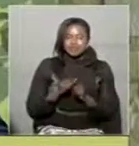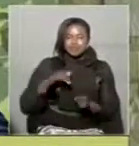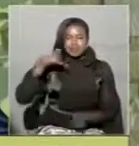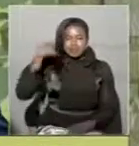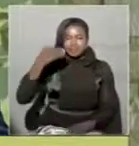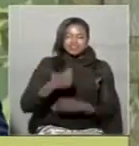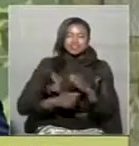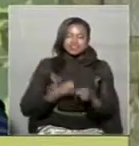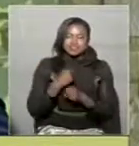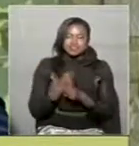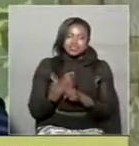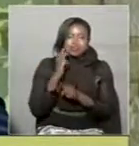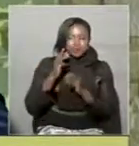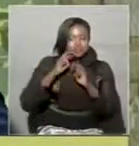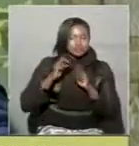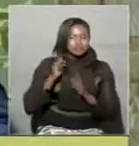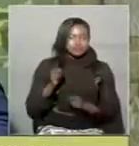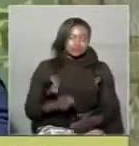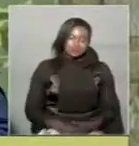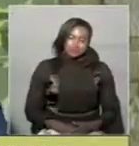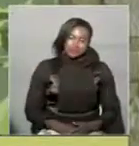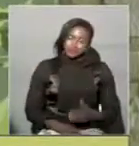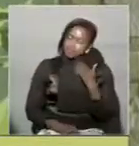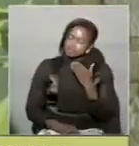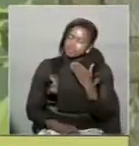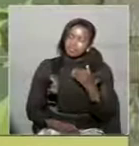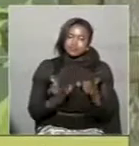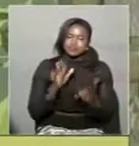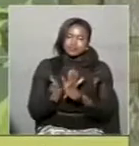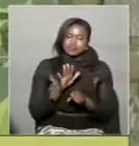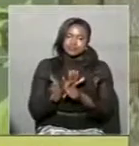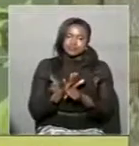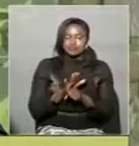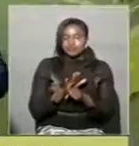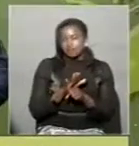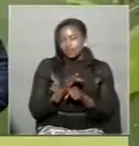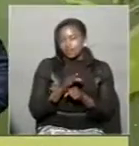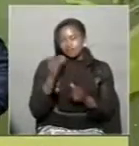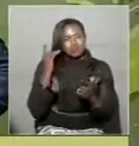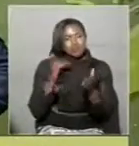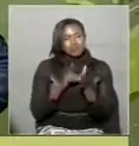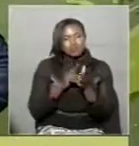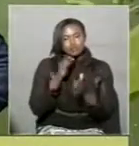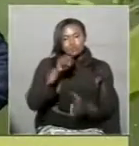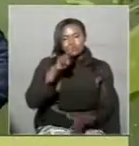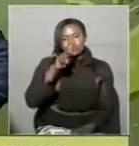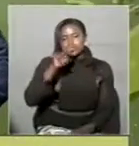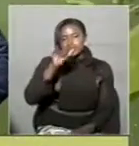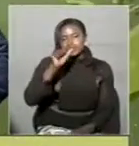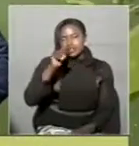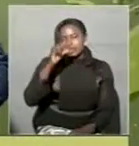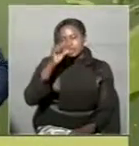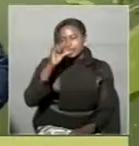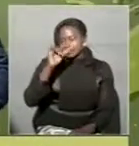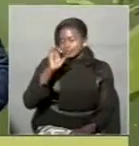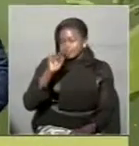improved. How far you will have moved. Yes. Thank you so much, Dr. Turiajenda, and she's the Director, Educational